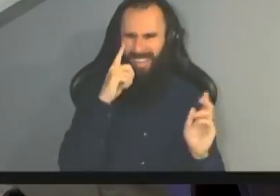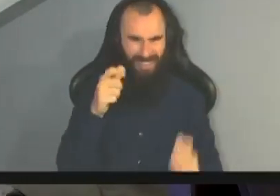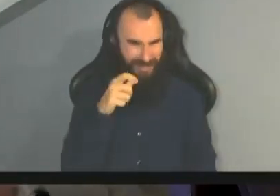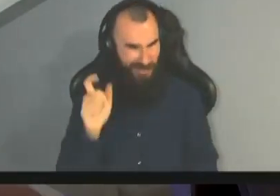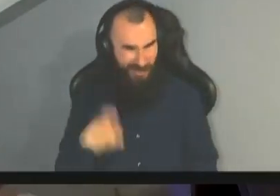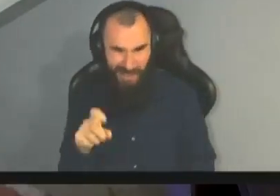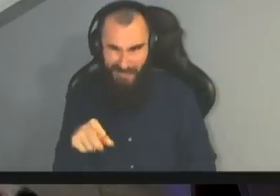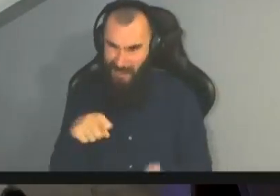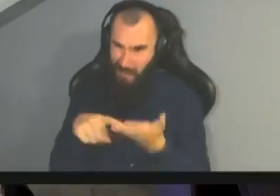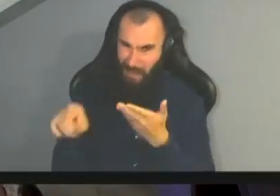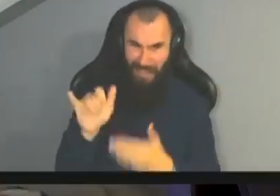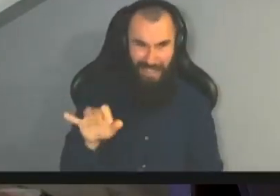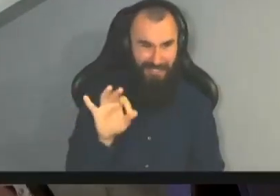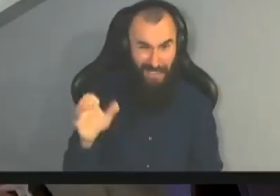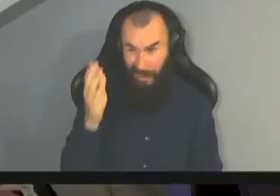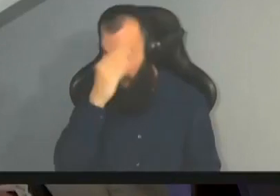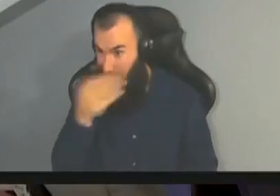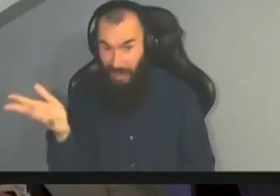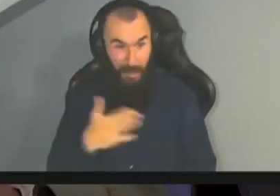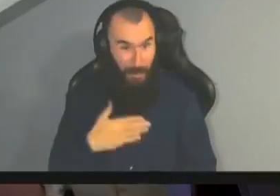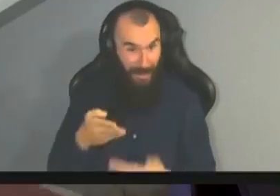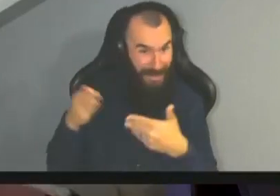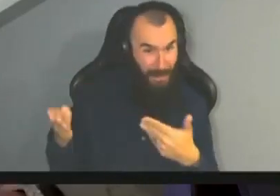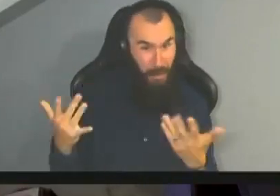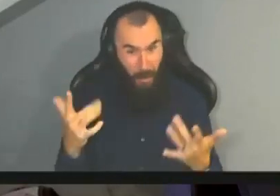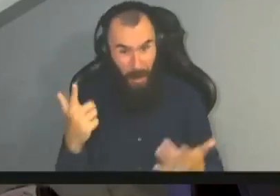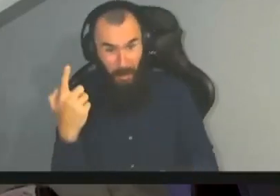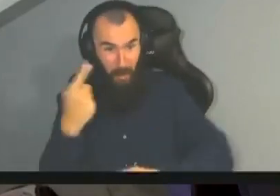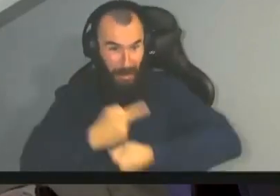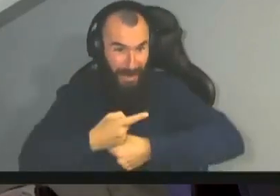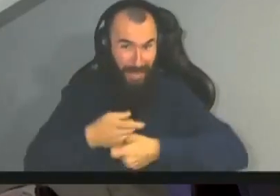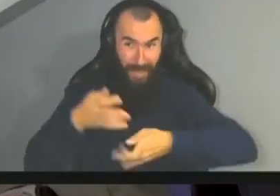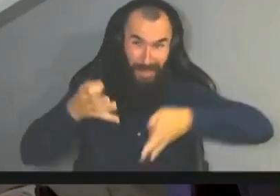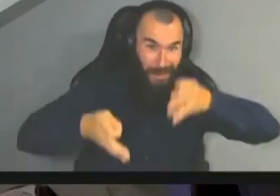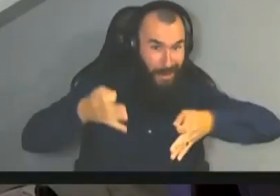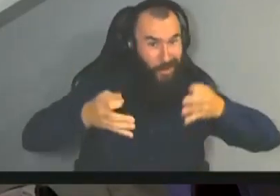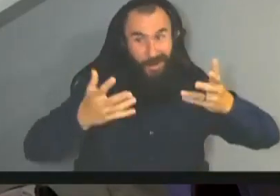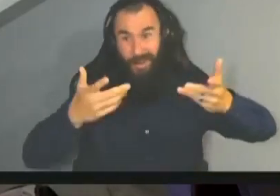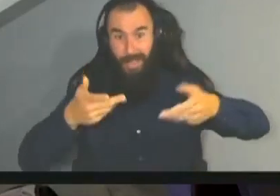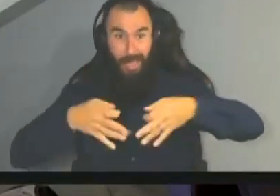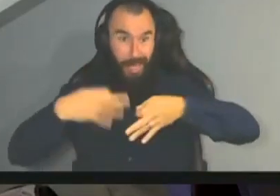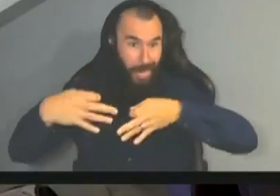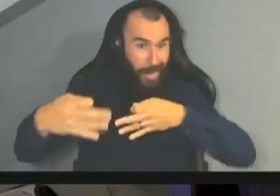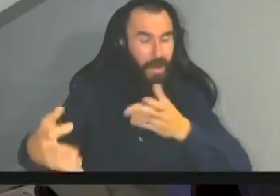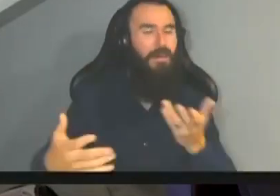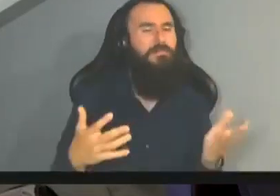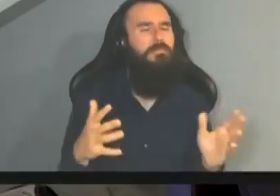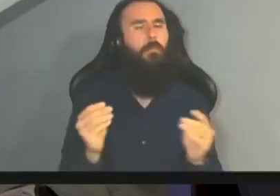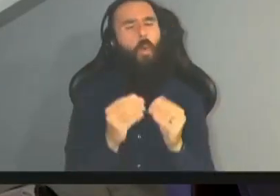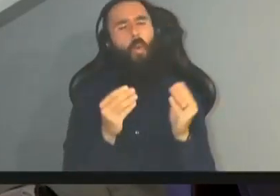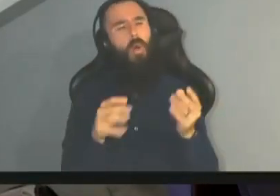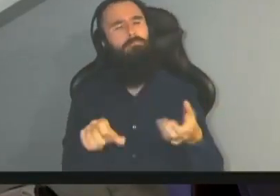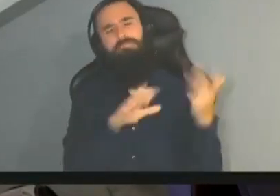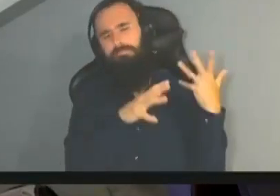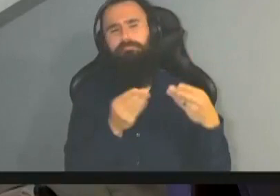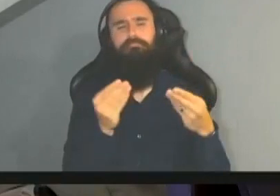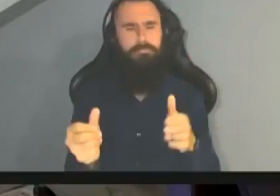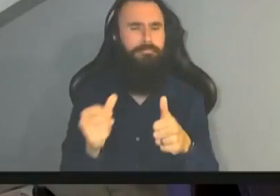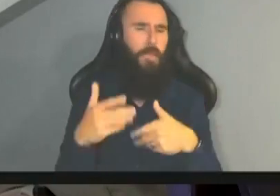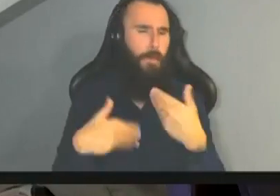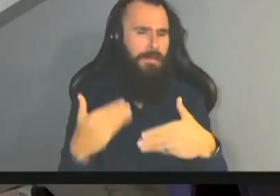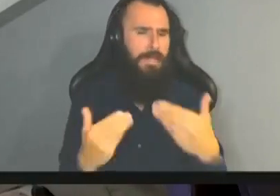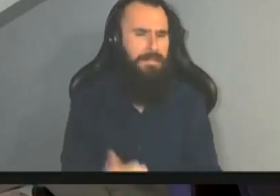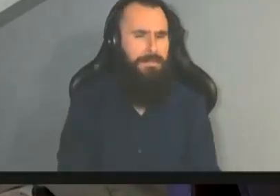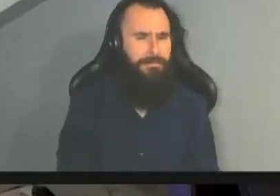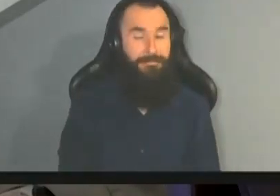fee, notify your neighbors, wait 21 days, have a hearing necessarily. It'll kind of speed up that process. So